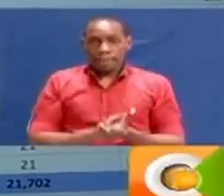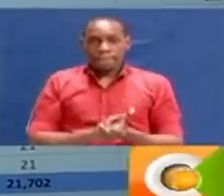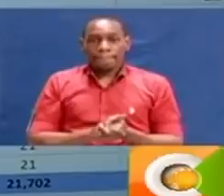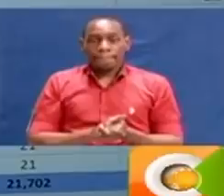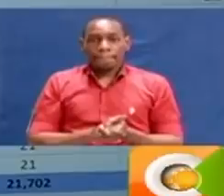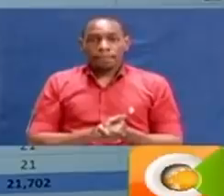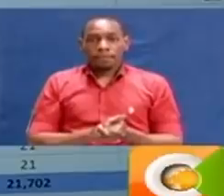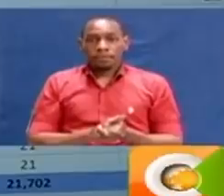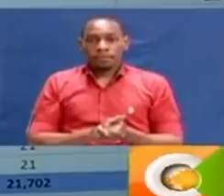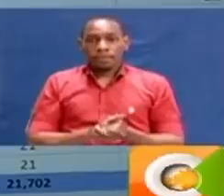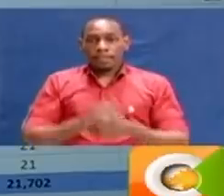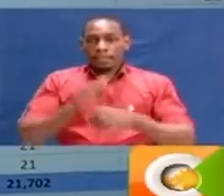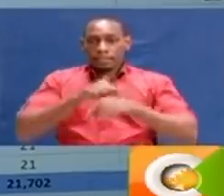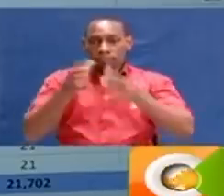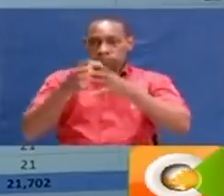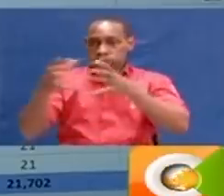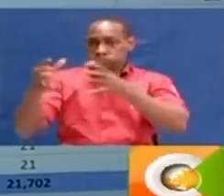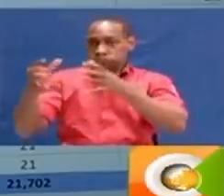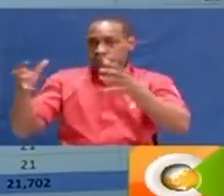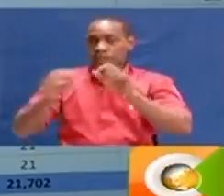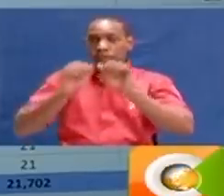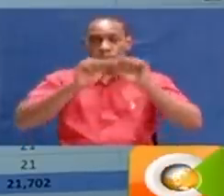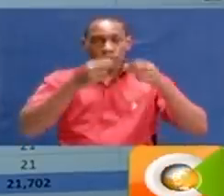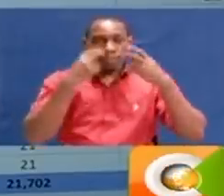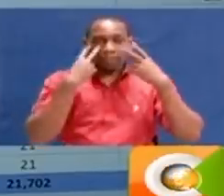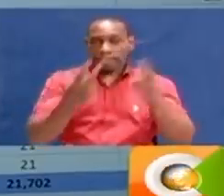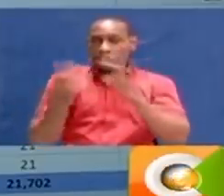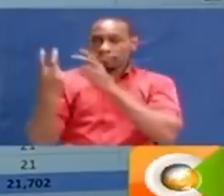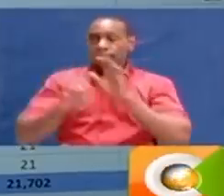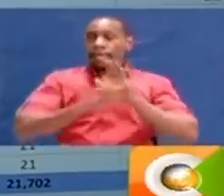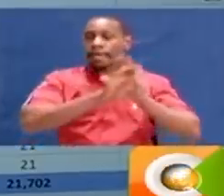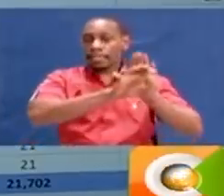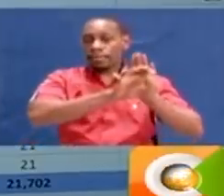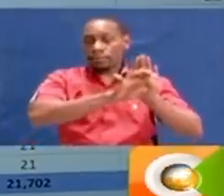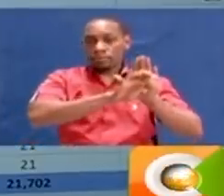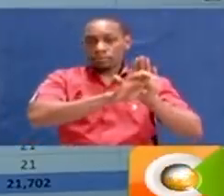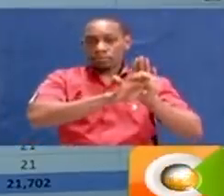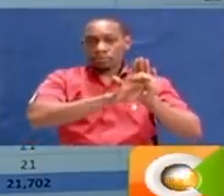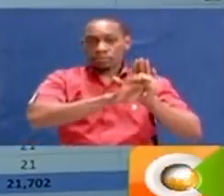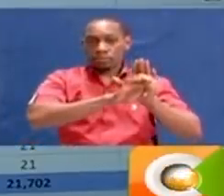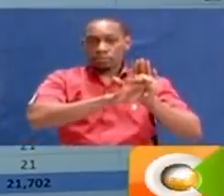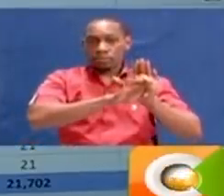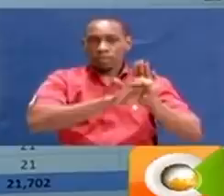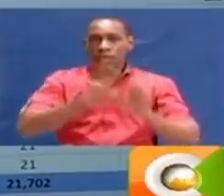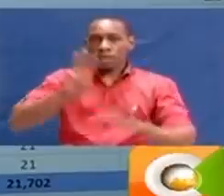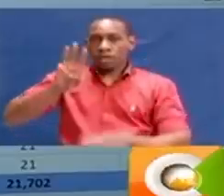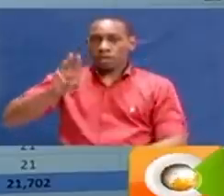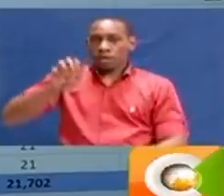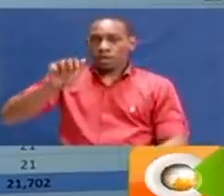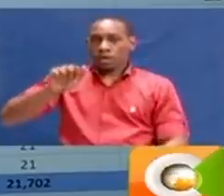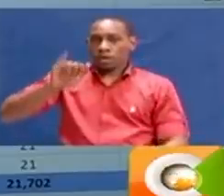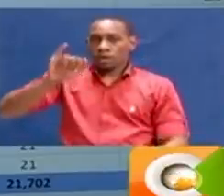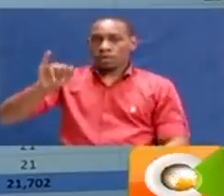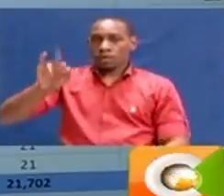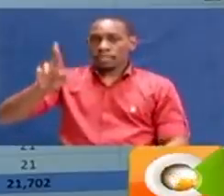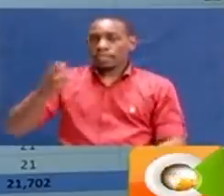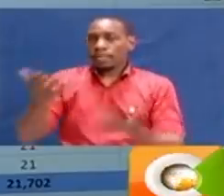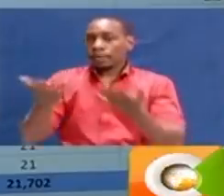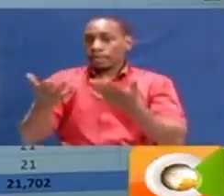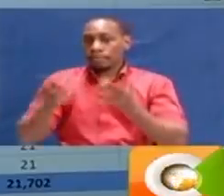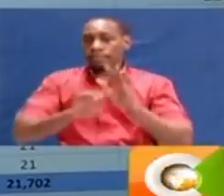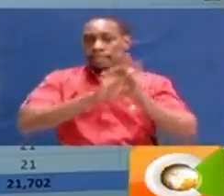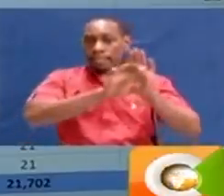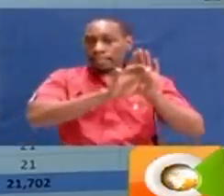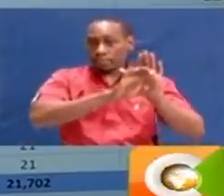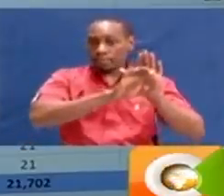instance, where is Wajir? Wajir is, yeah, you can see, for example, we have opened out Wajir, you know, for